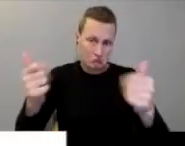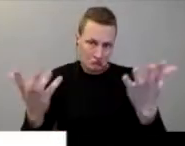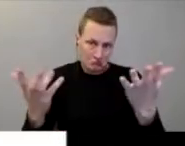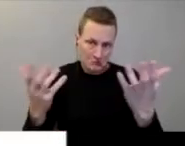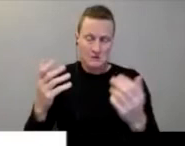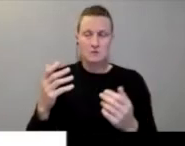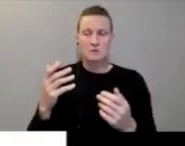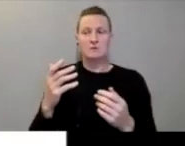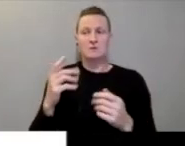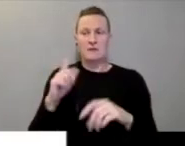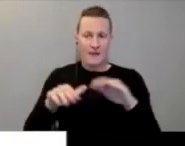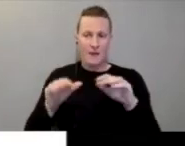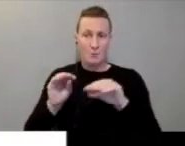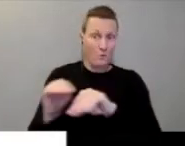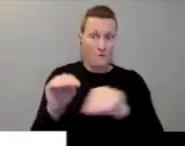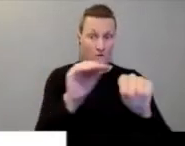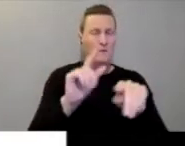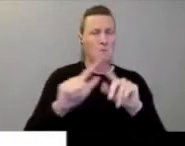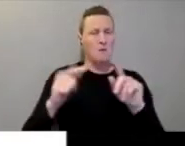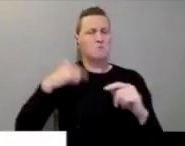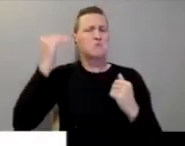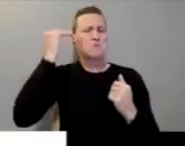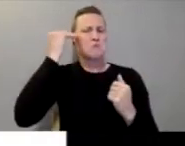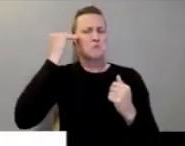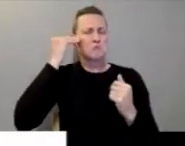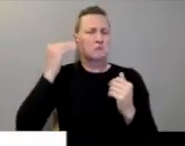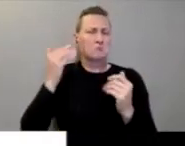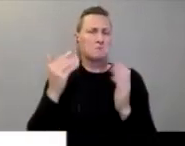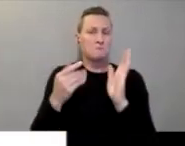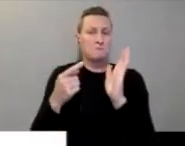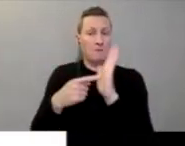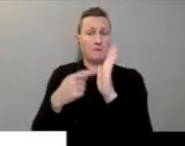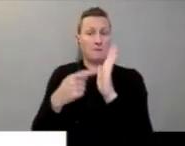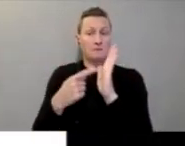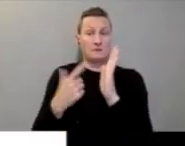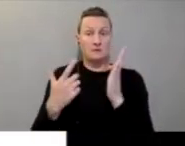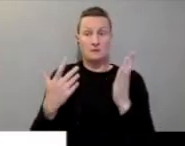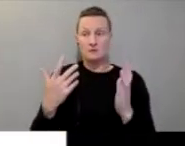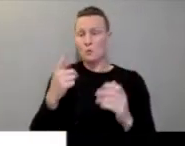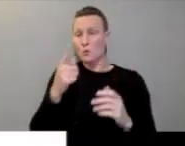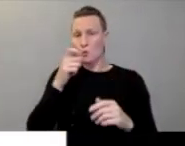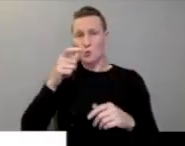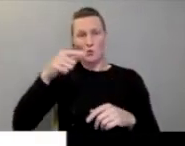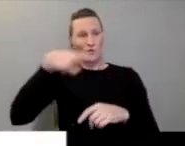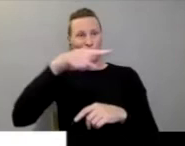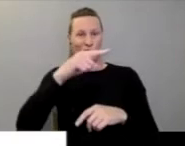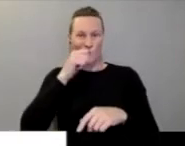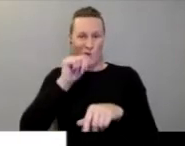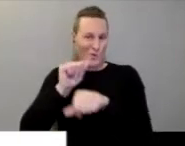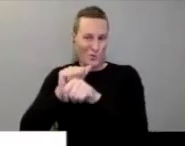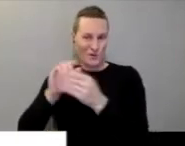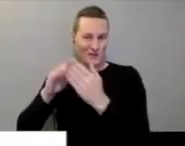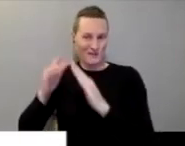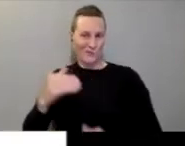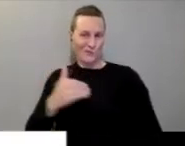that there are often complications that are not kind of obvious to people not within the city structure, we want to be able to help you find a site that